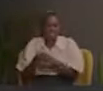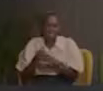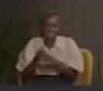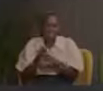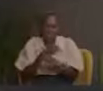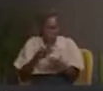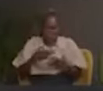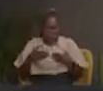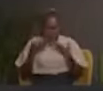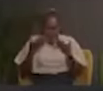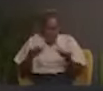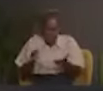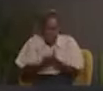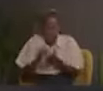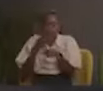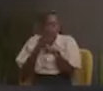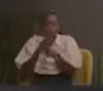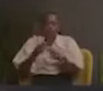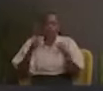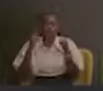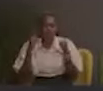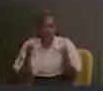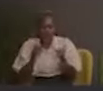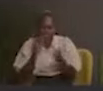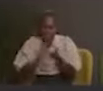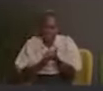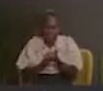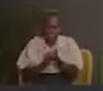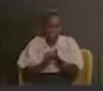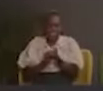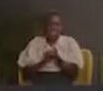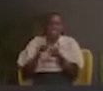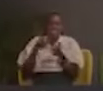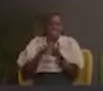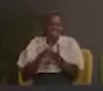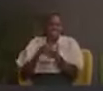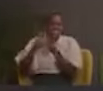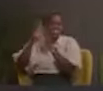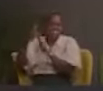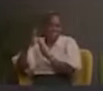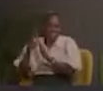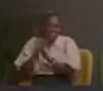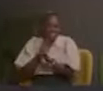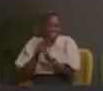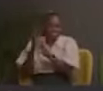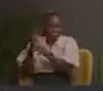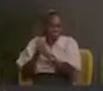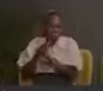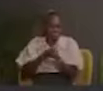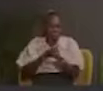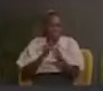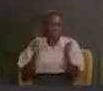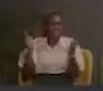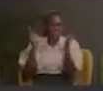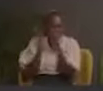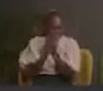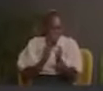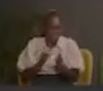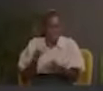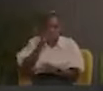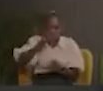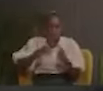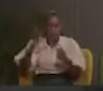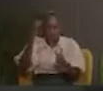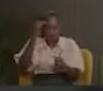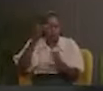confession that produces power is that the latter is a derivative of an encounter. You need to know God.